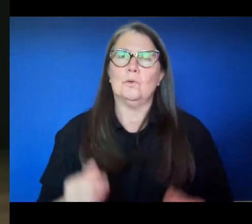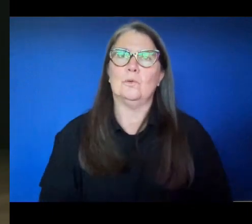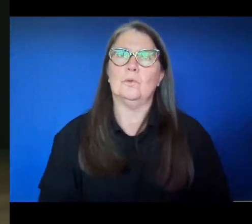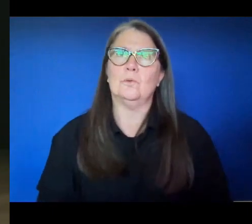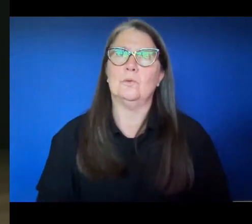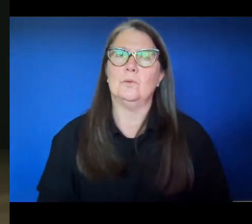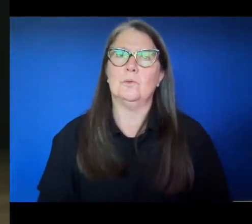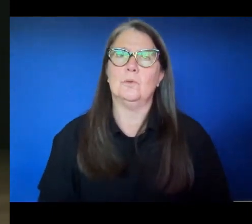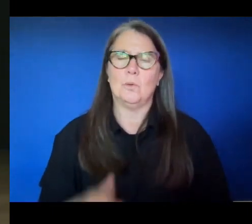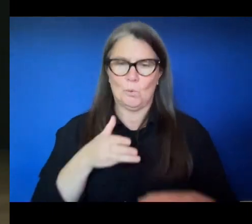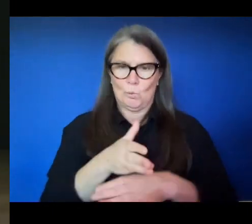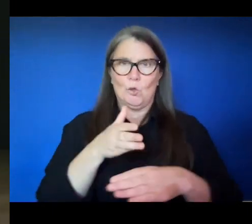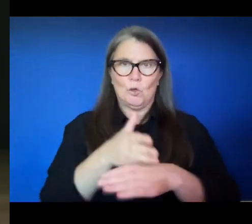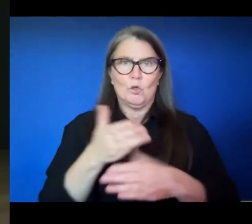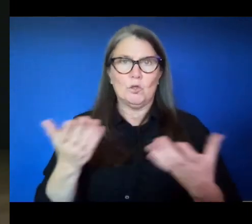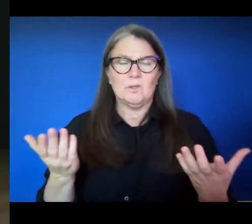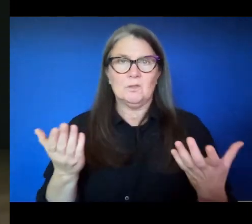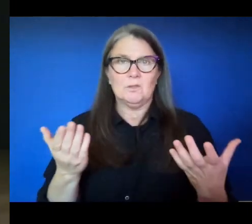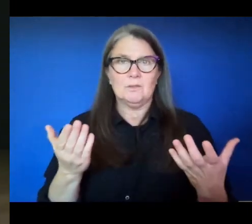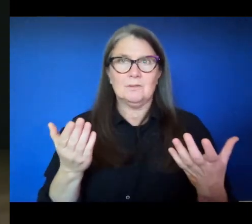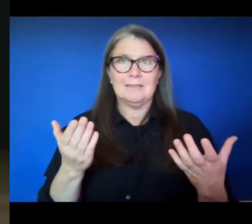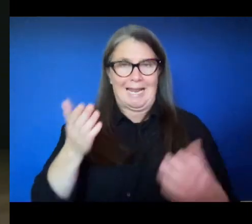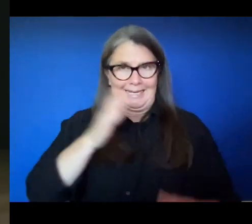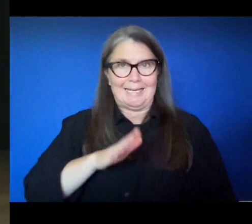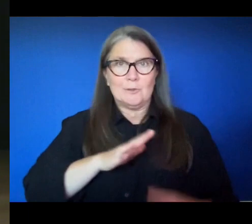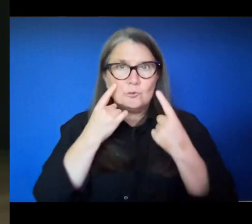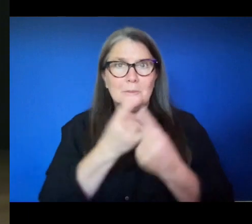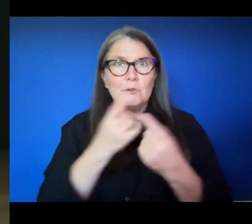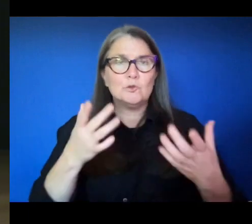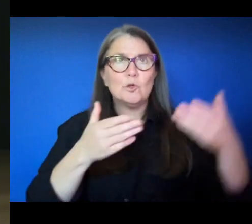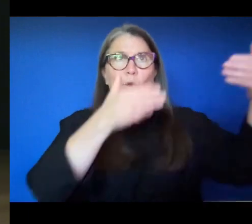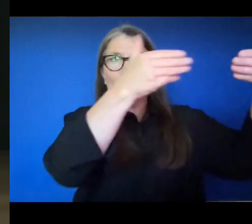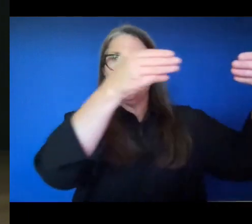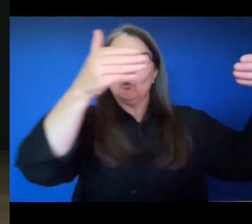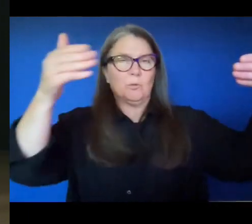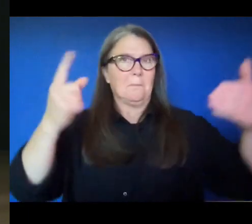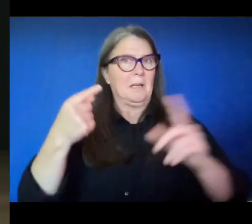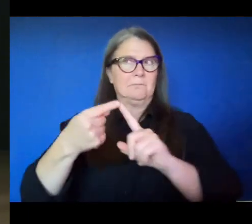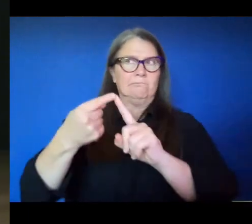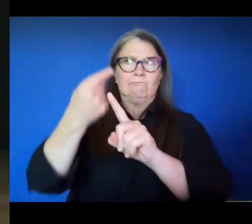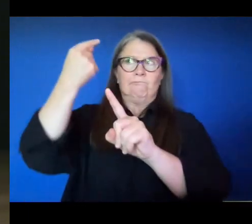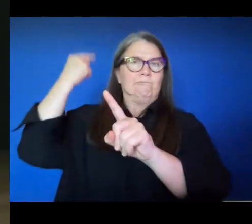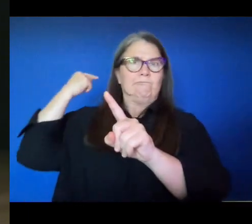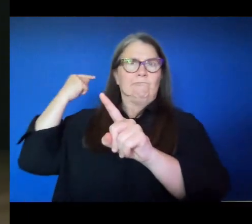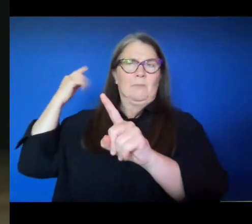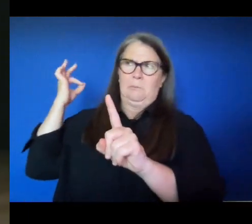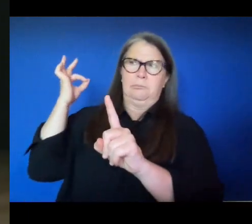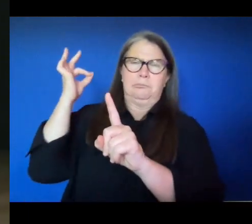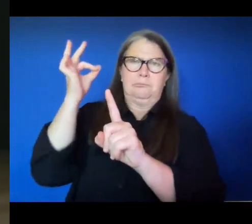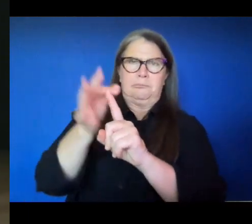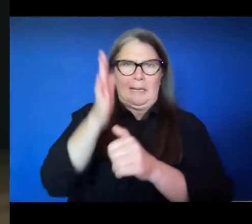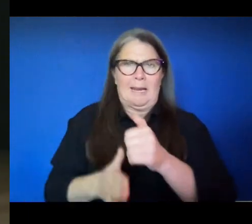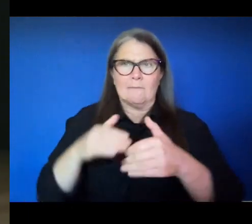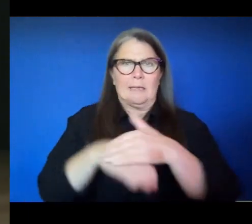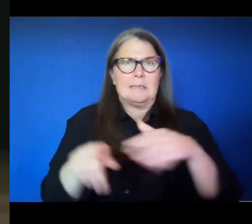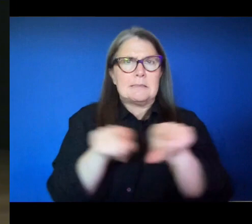and calling to each other and have not been in physical proximity to each other until now. So I think things like